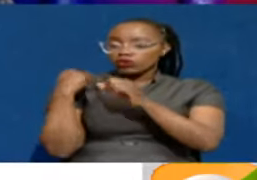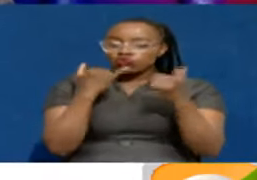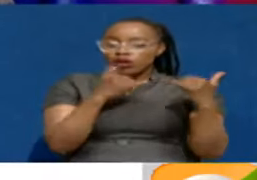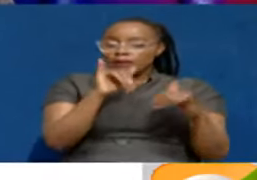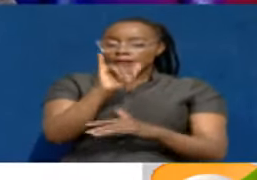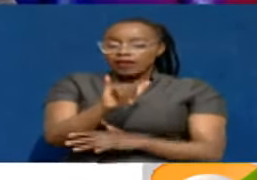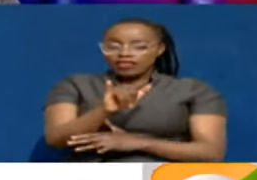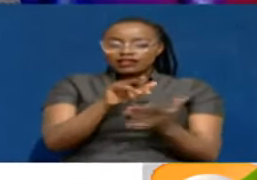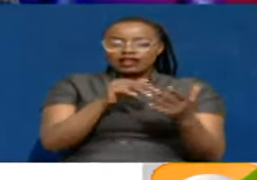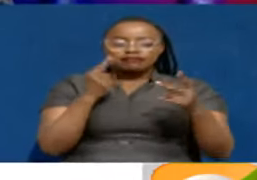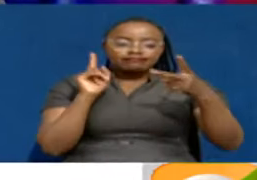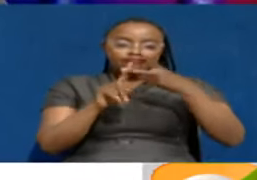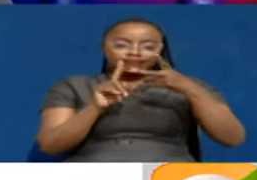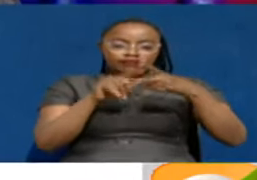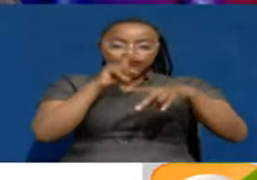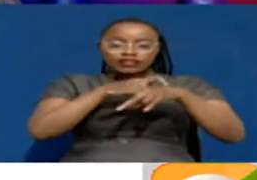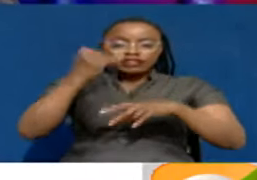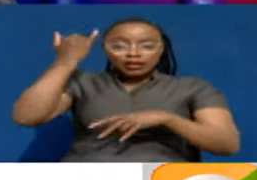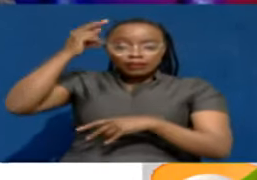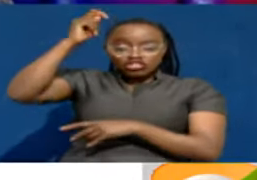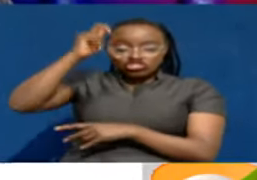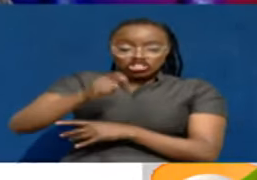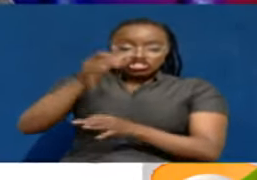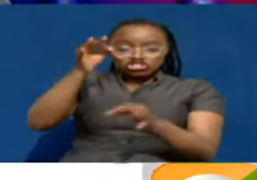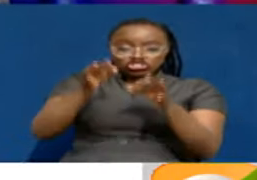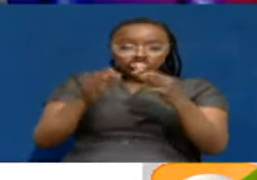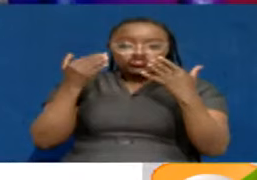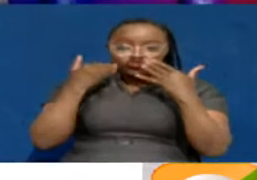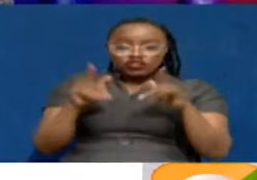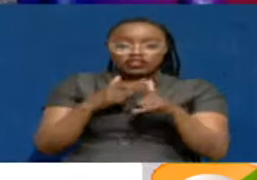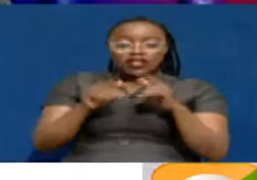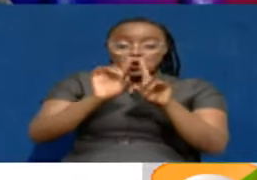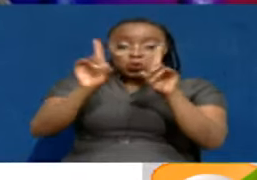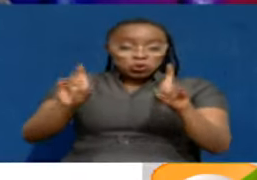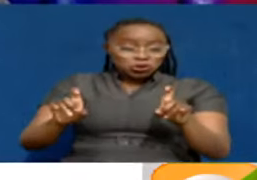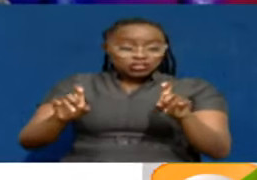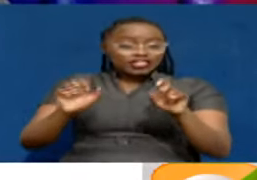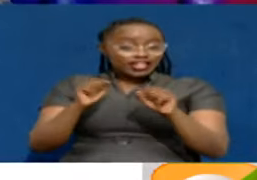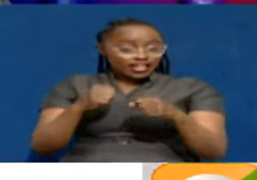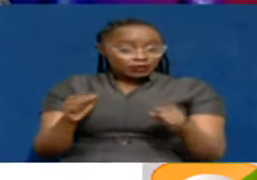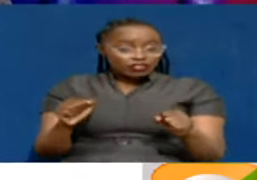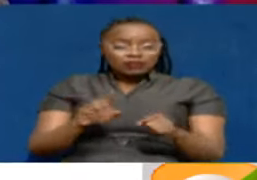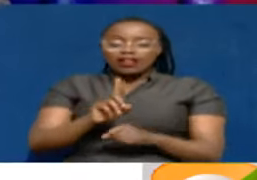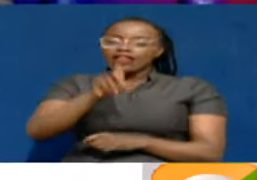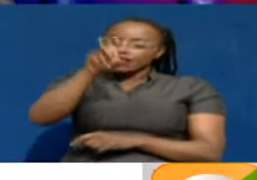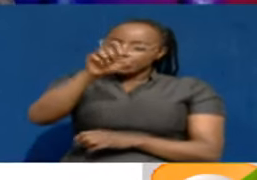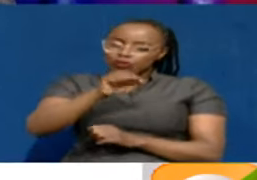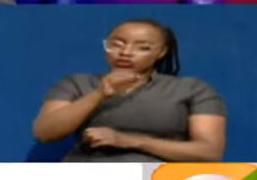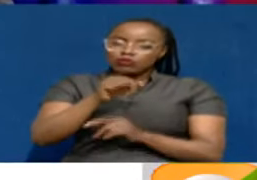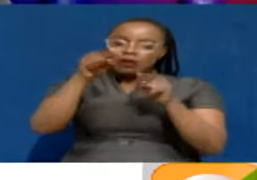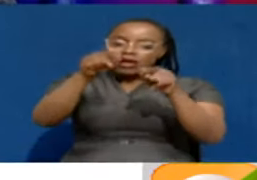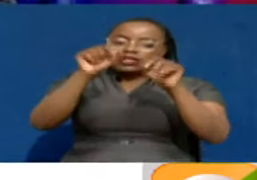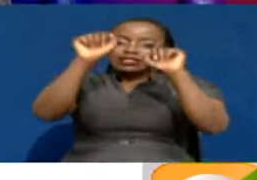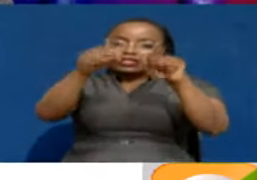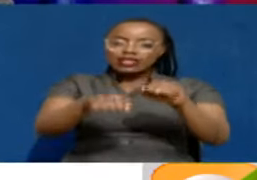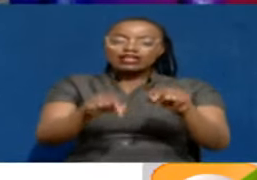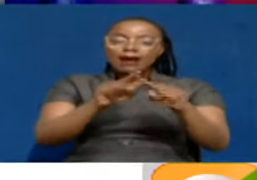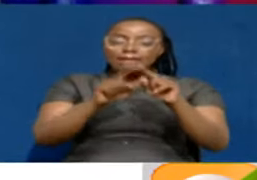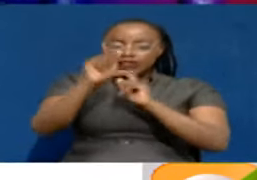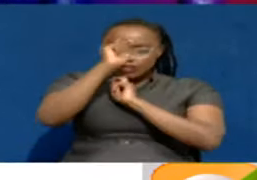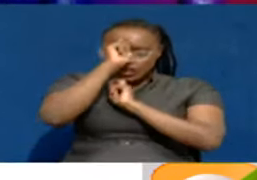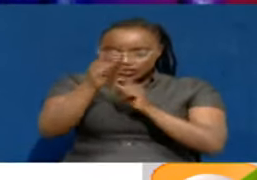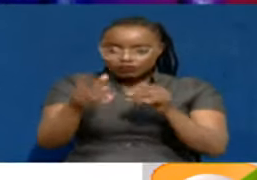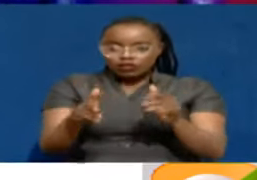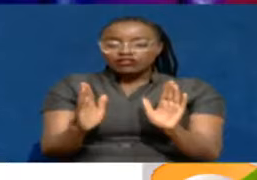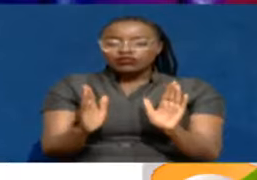two, doesn't mean that when judges make decisions, they cannot be questioned. They can be questioned, they can be criticized, but in a